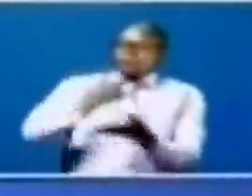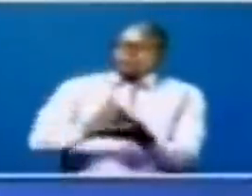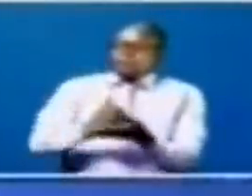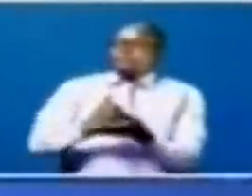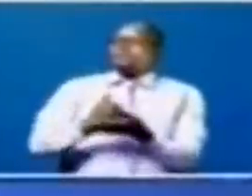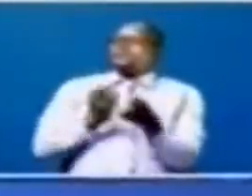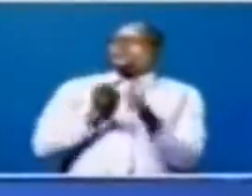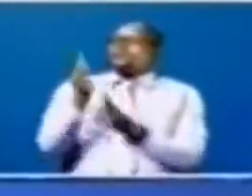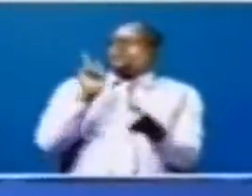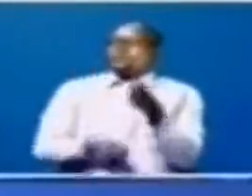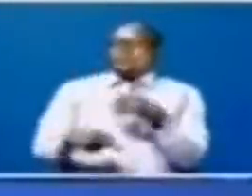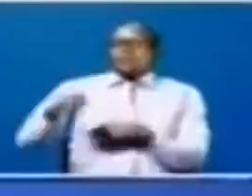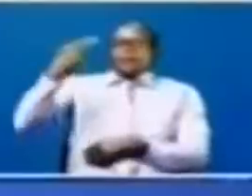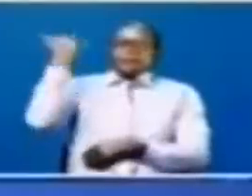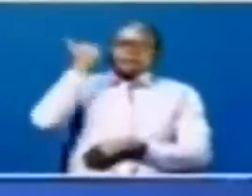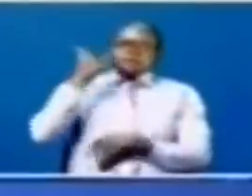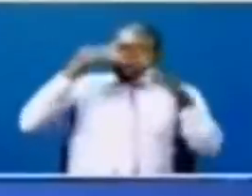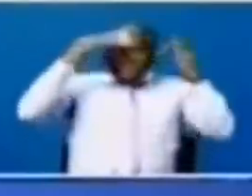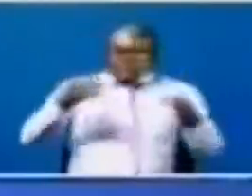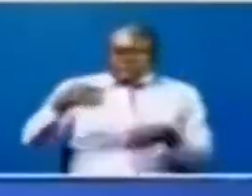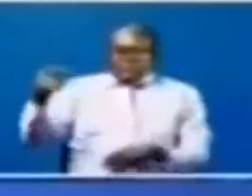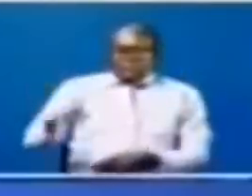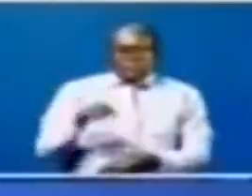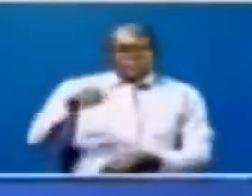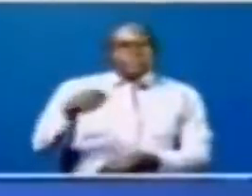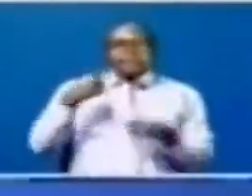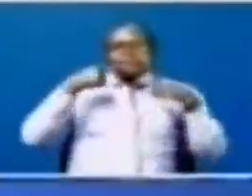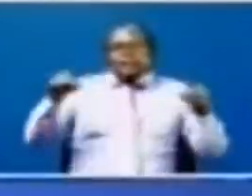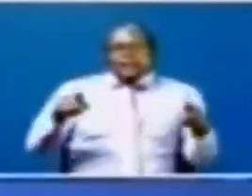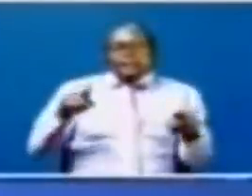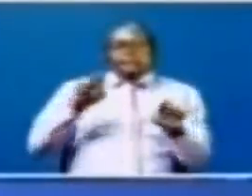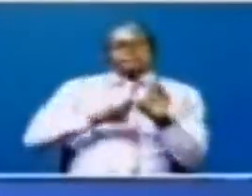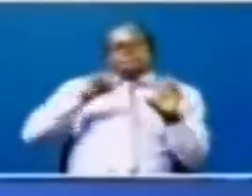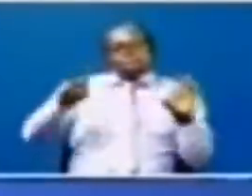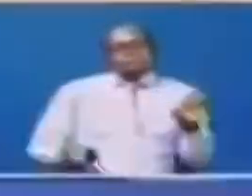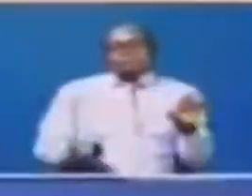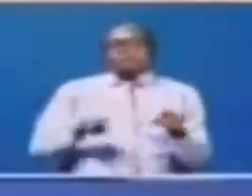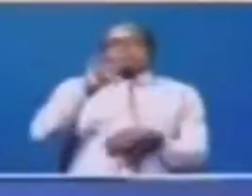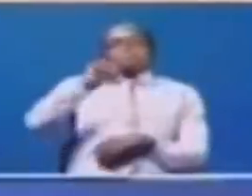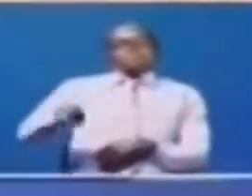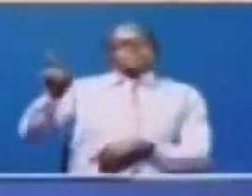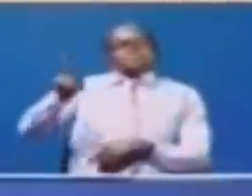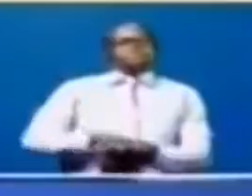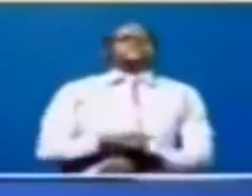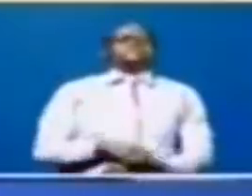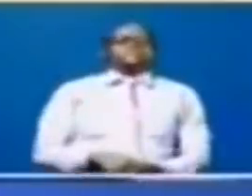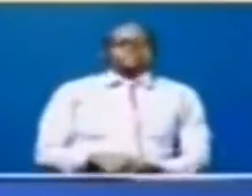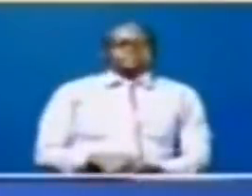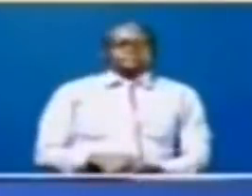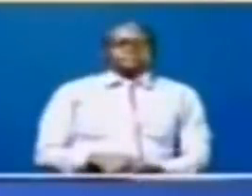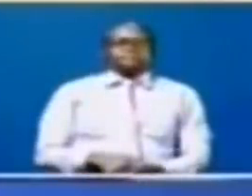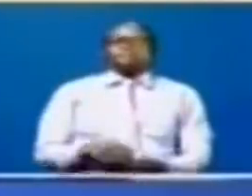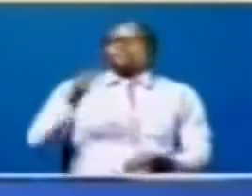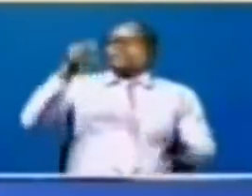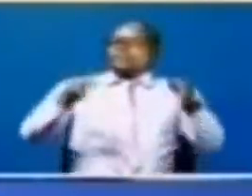have been prompted by a High Court ruling earlier this month declaring their resignation null and void.